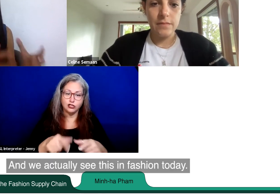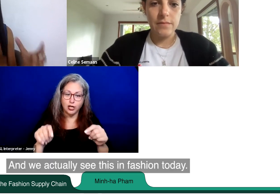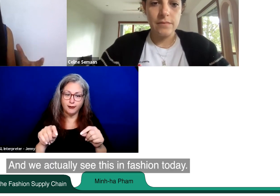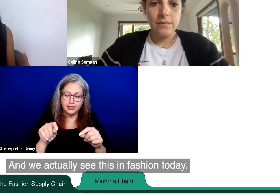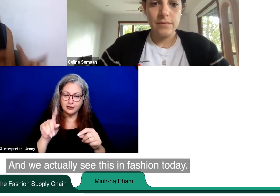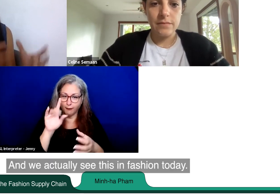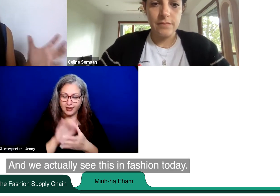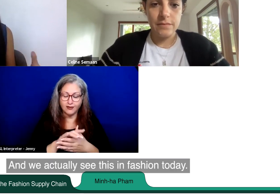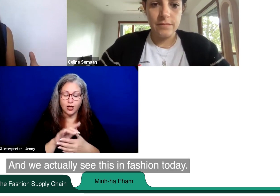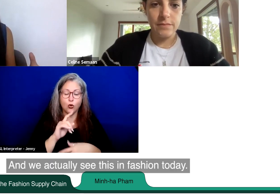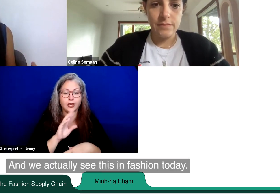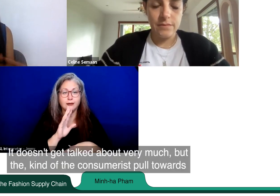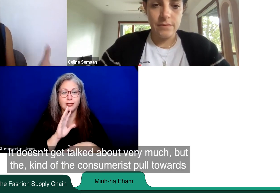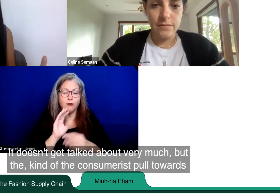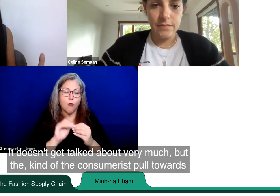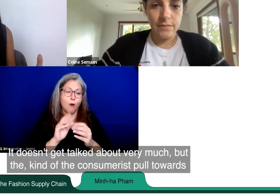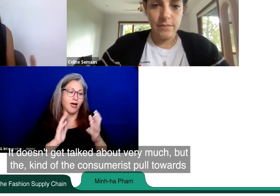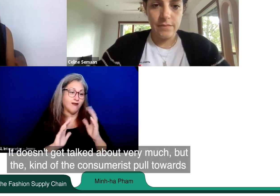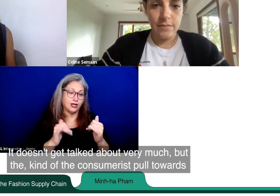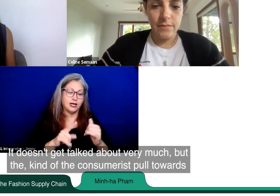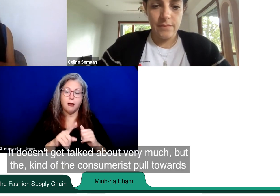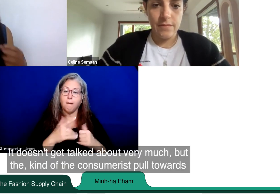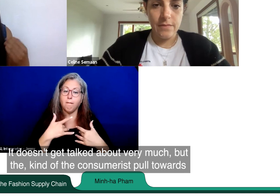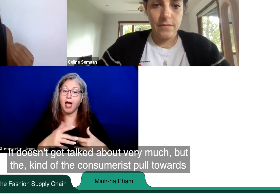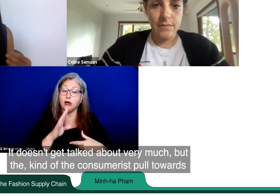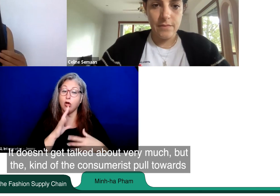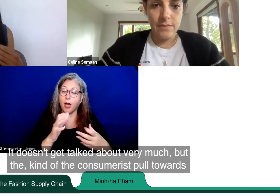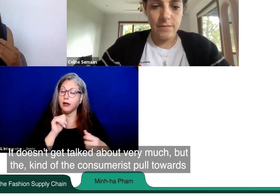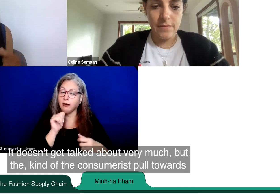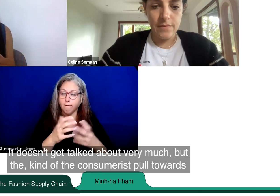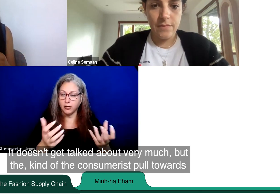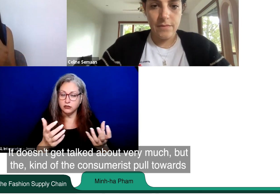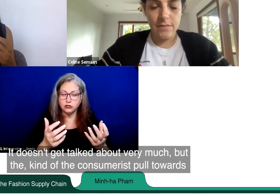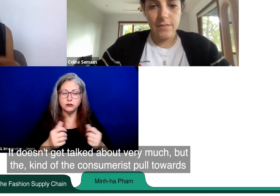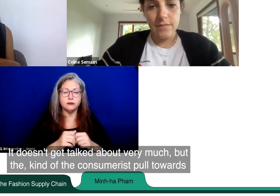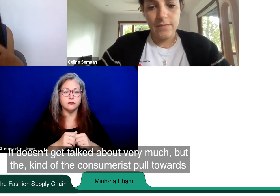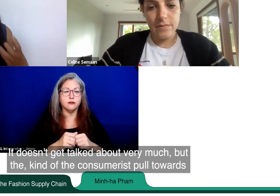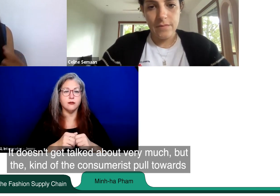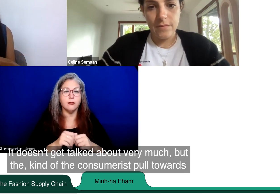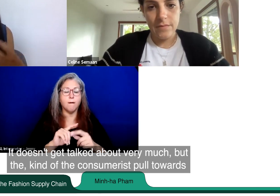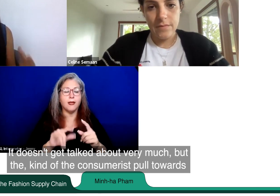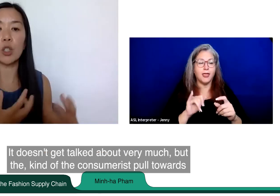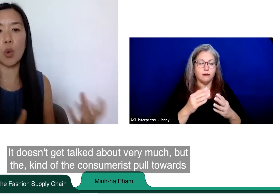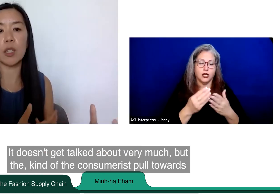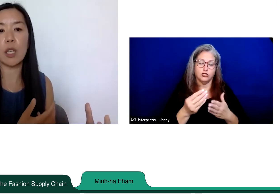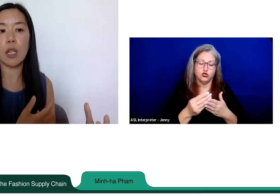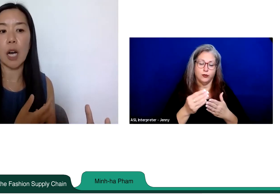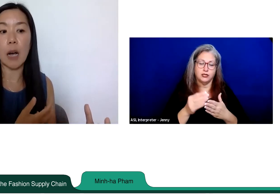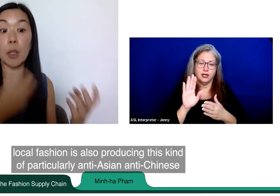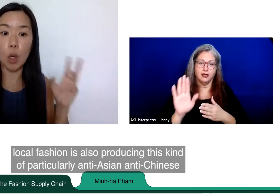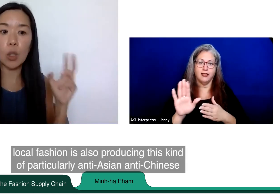And we actually see this in fashion today. It doesn't get talked about very much, but the kind of the consumerist pull